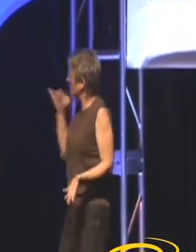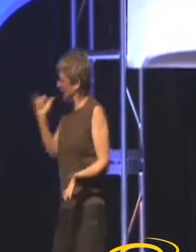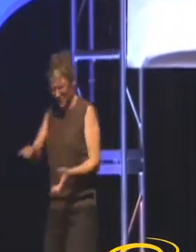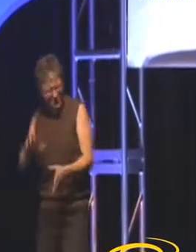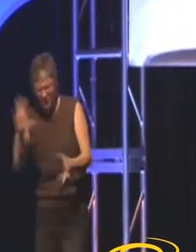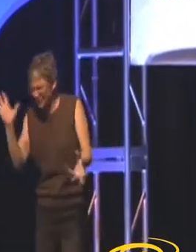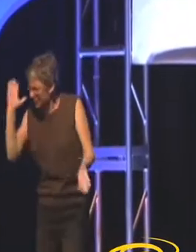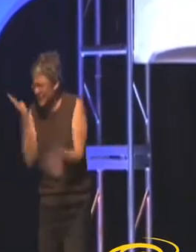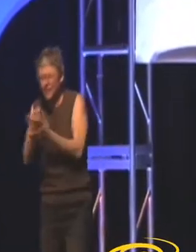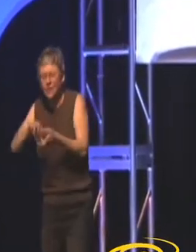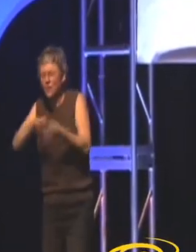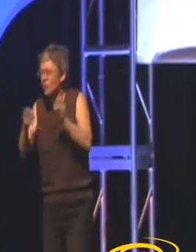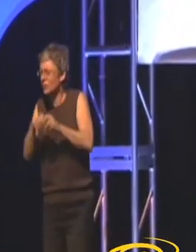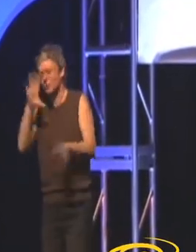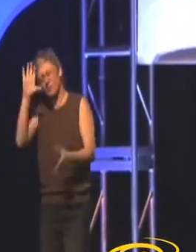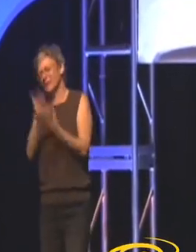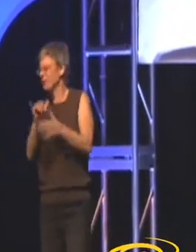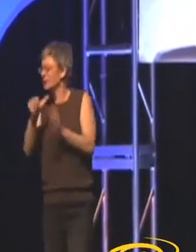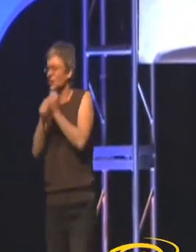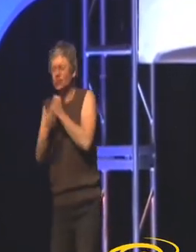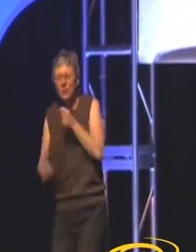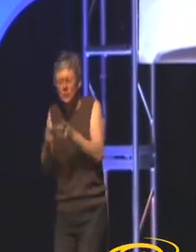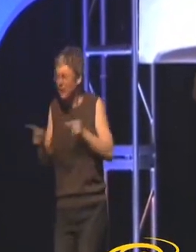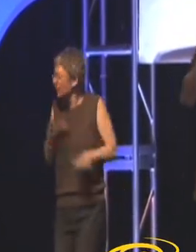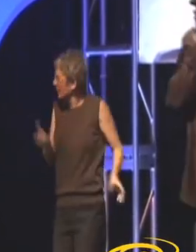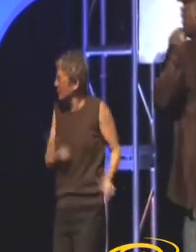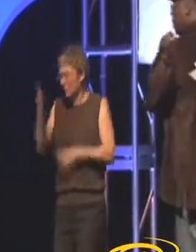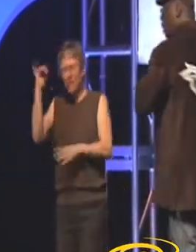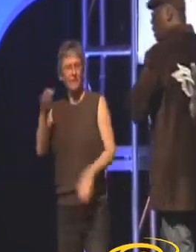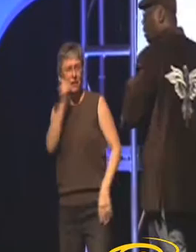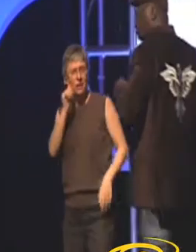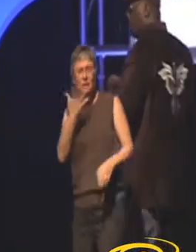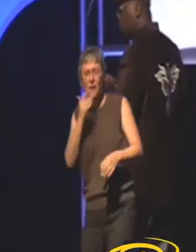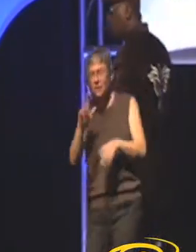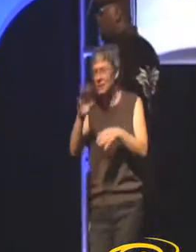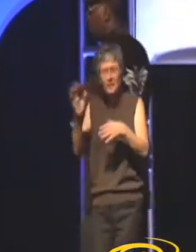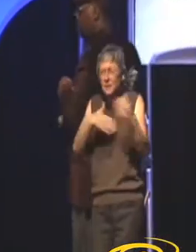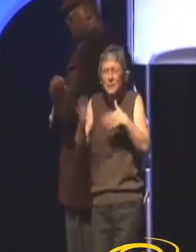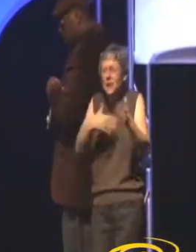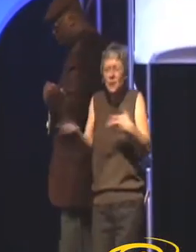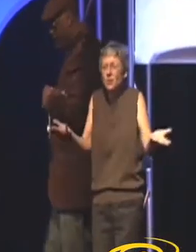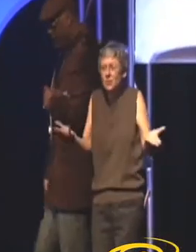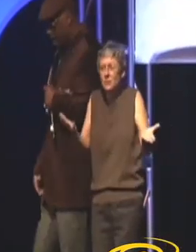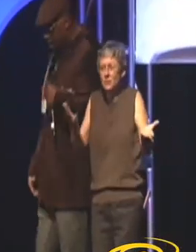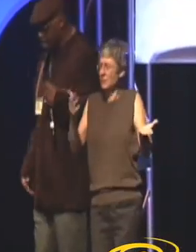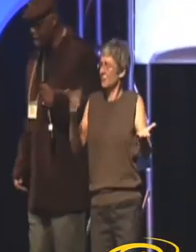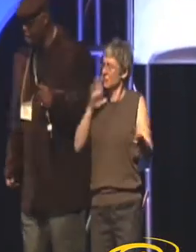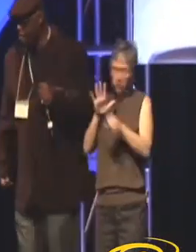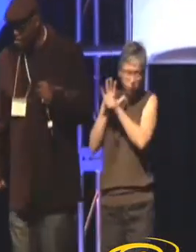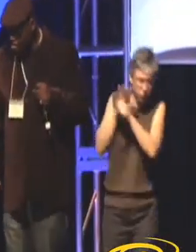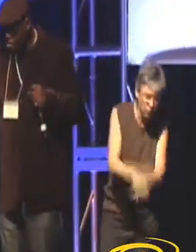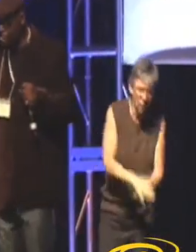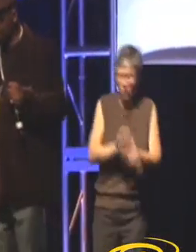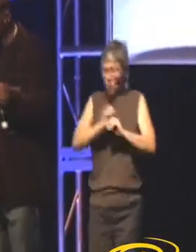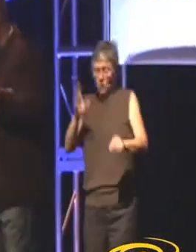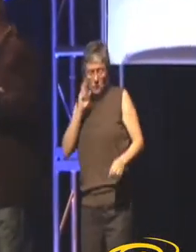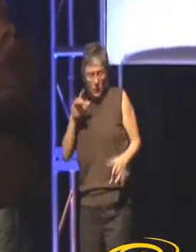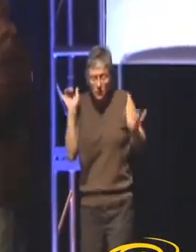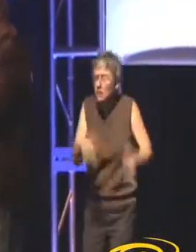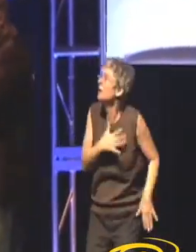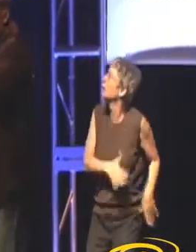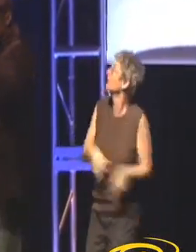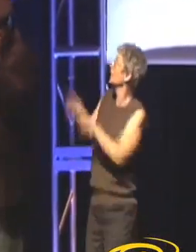disgrace. No leadership positions. Because of her race. Got our black and brown women locked down like in prison. White mainstream